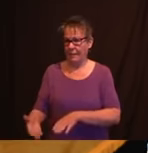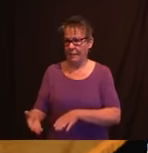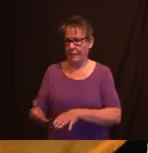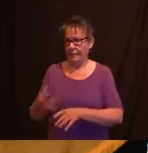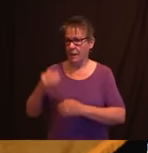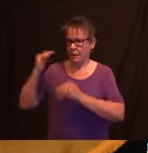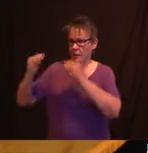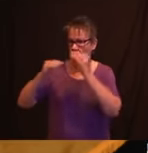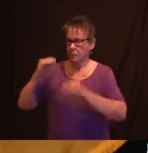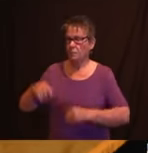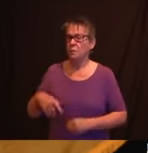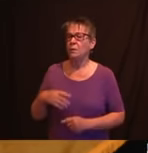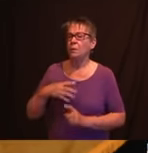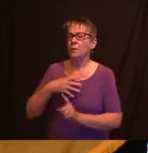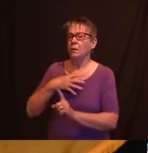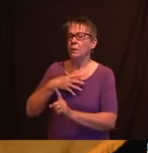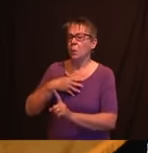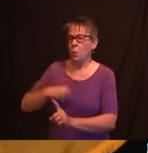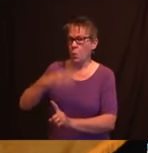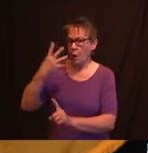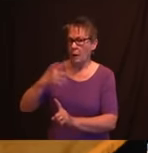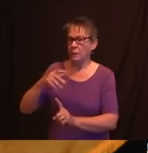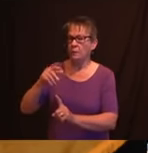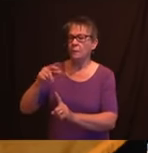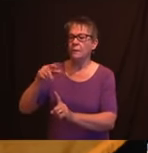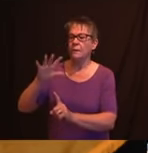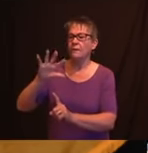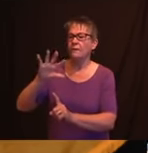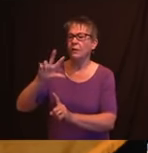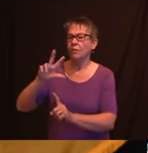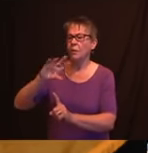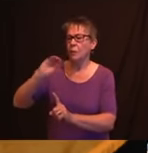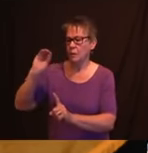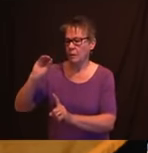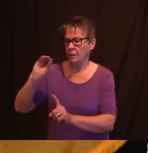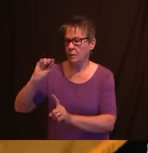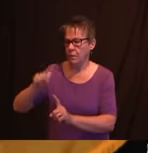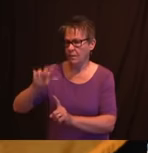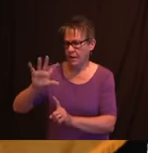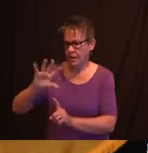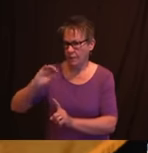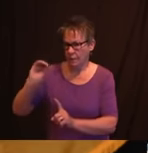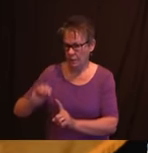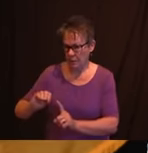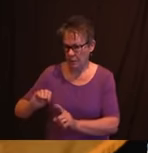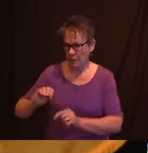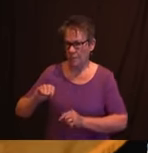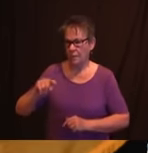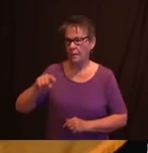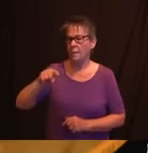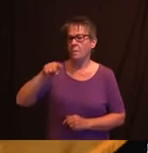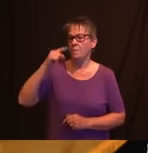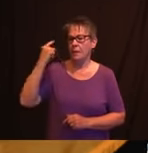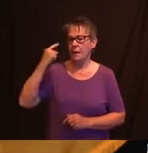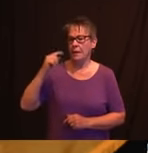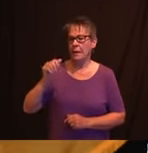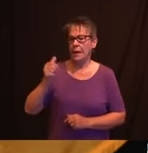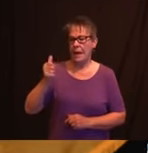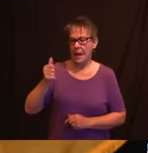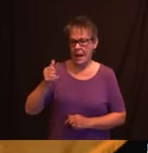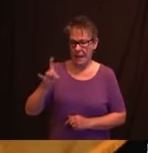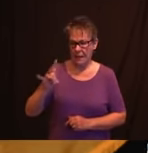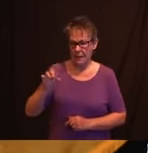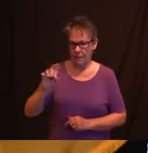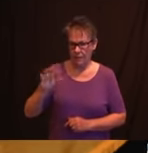follows: white, 53.5%, black, 18.5%, Hispanic,